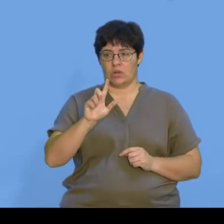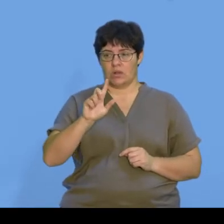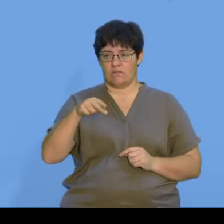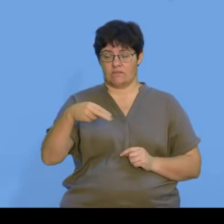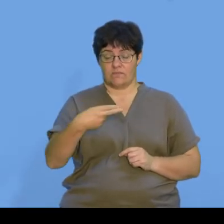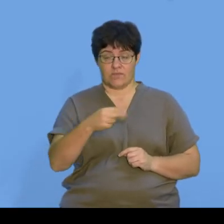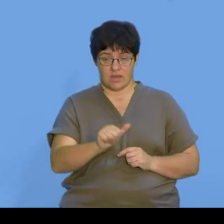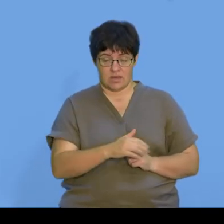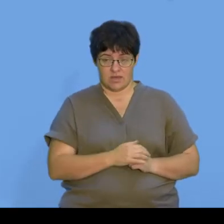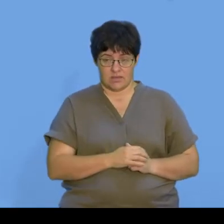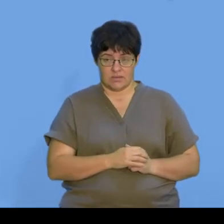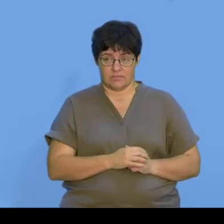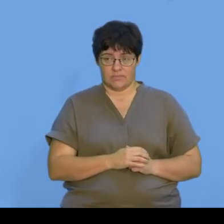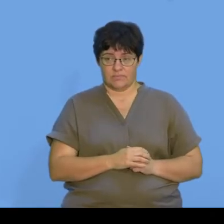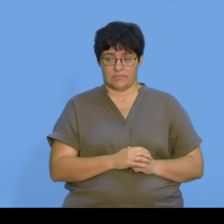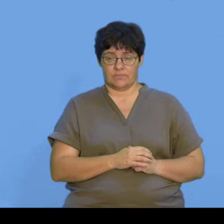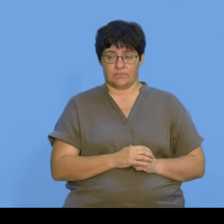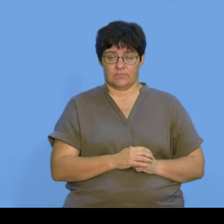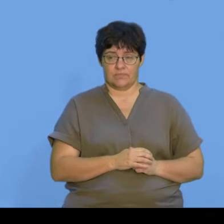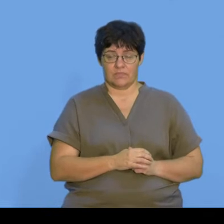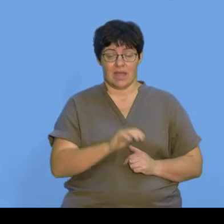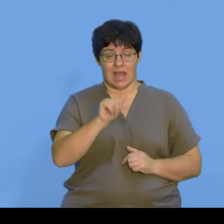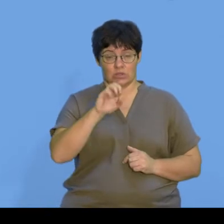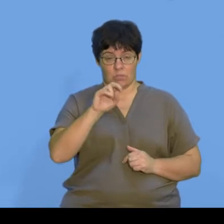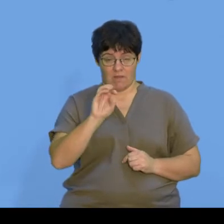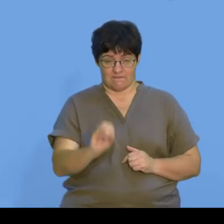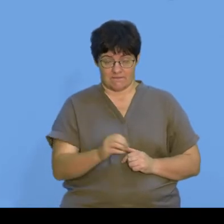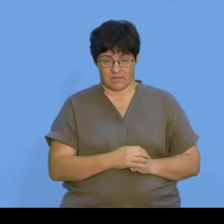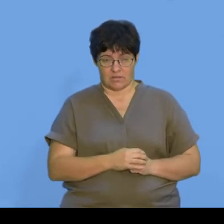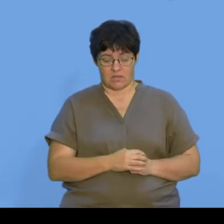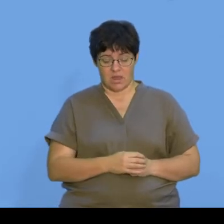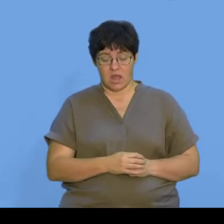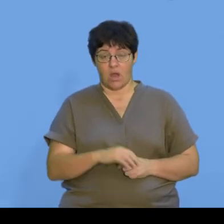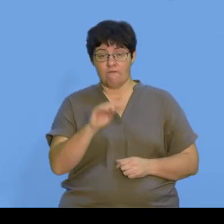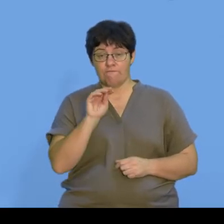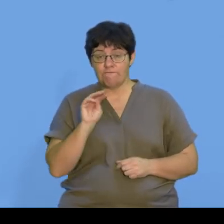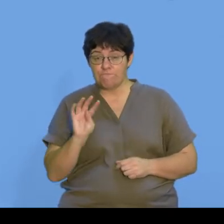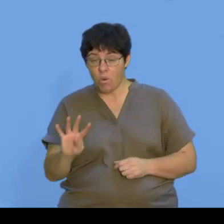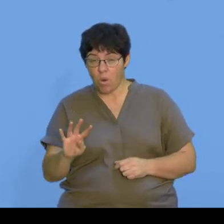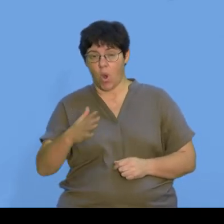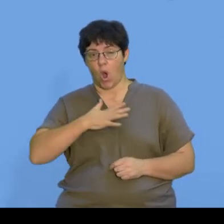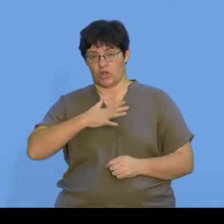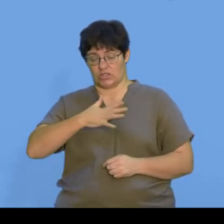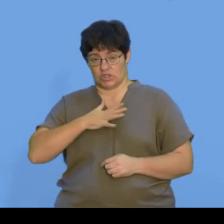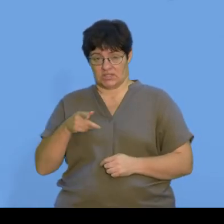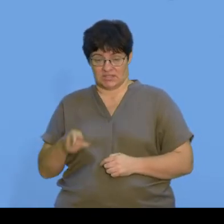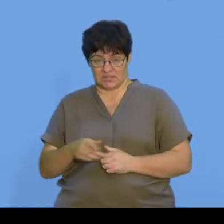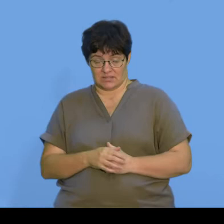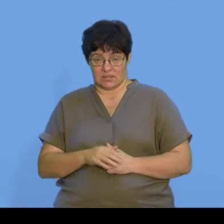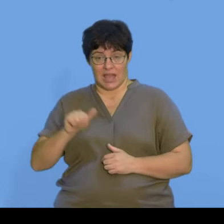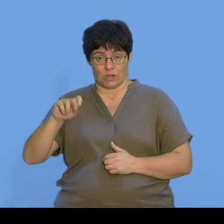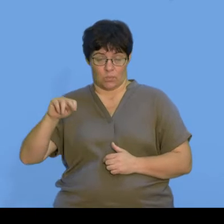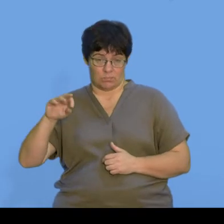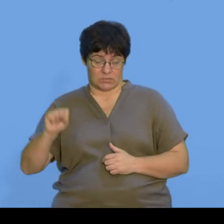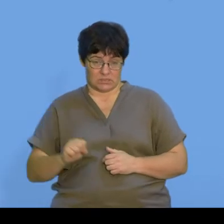okay, atom, and there is 4 oxygen